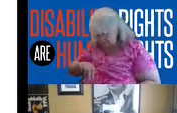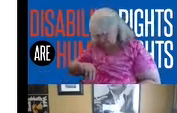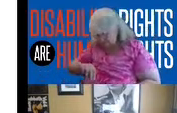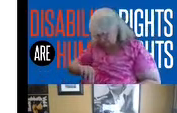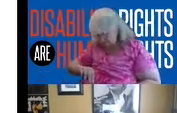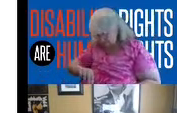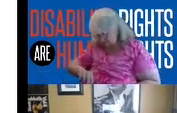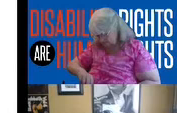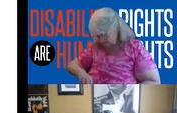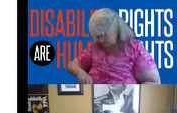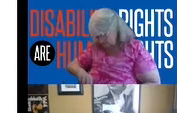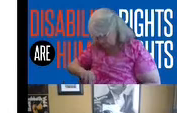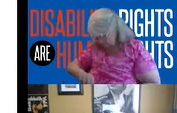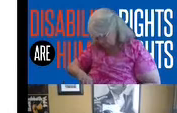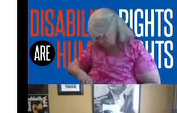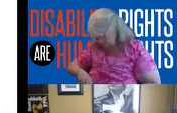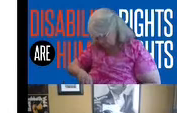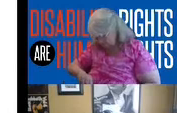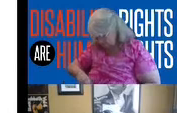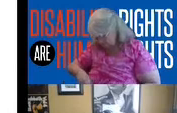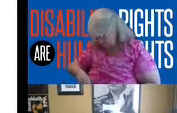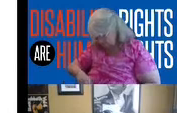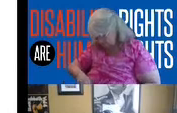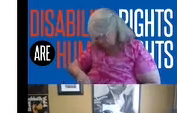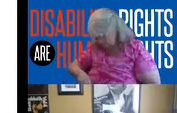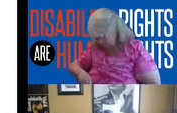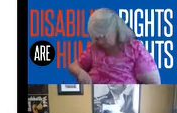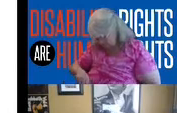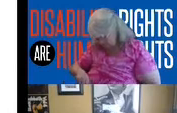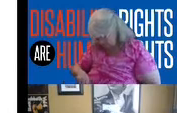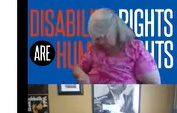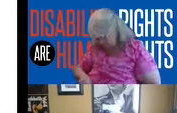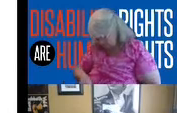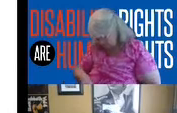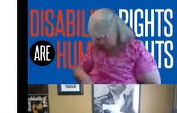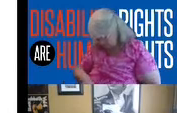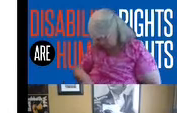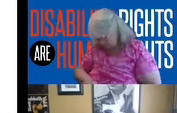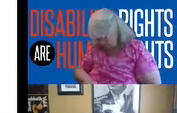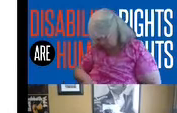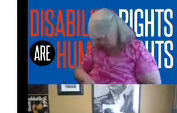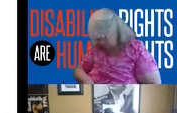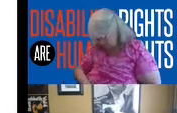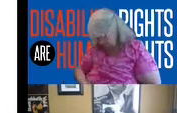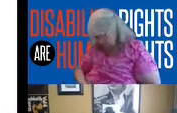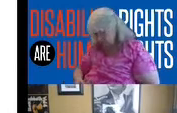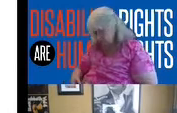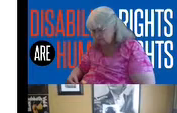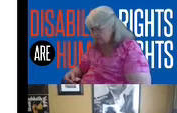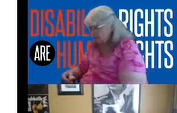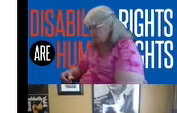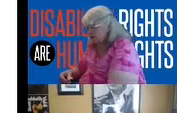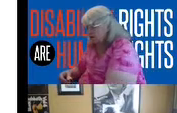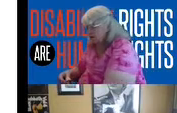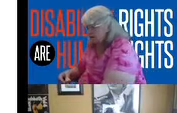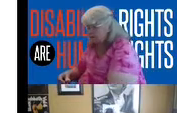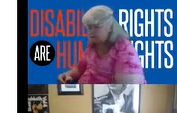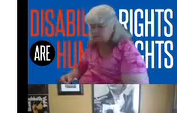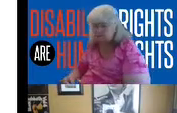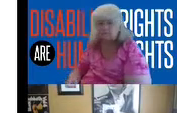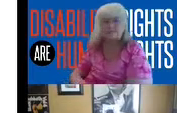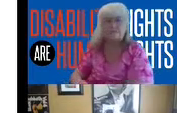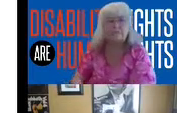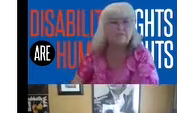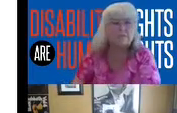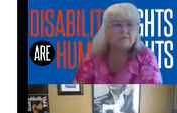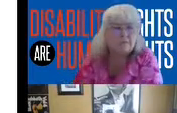I get together with my siblings. You were talking about the Upper Peninsula earlier. I'm originally from the UP, from Escanaba. So